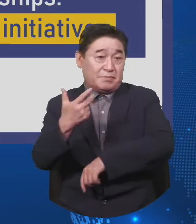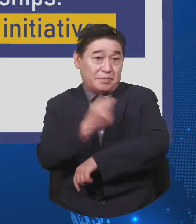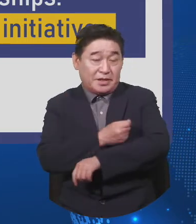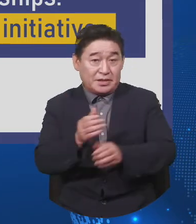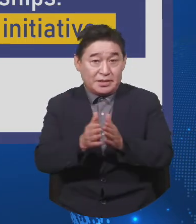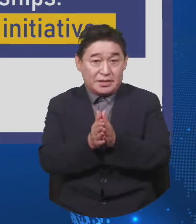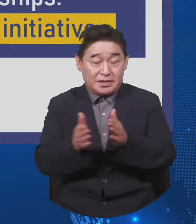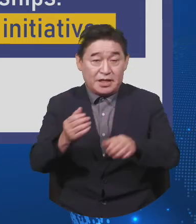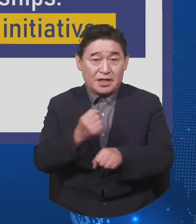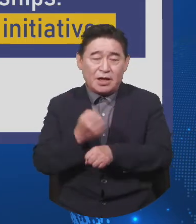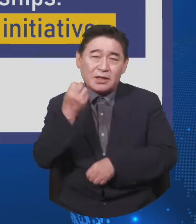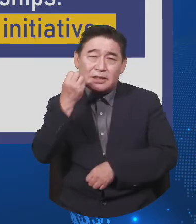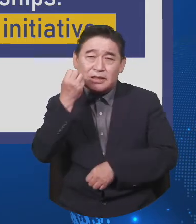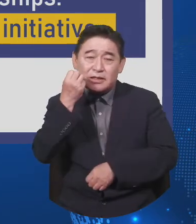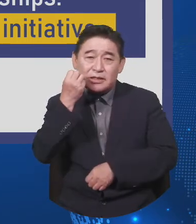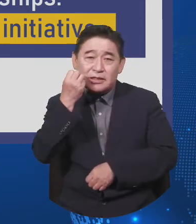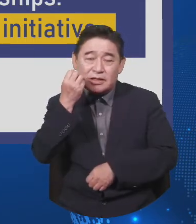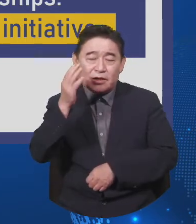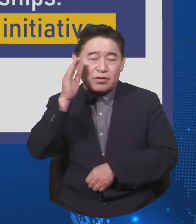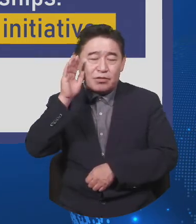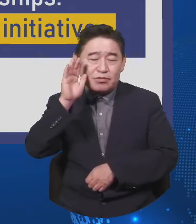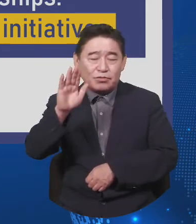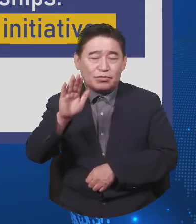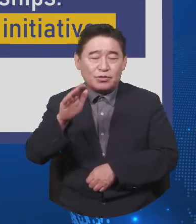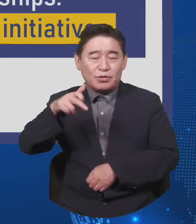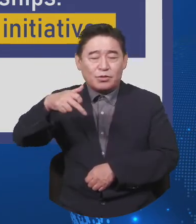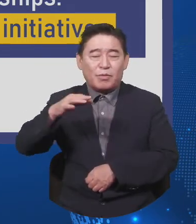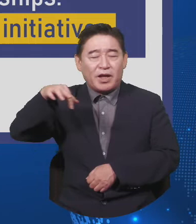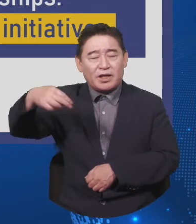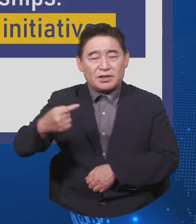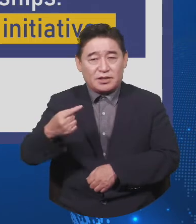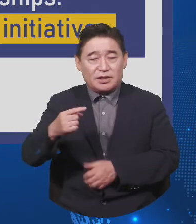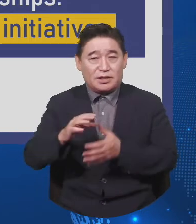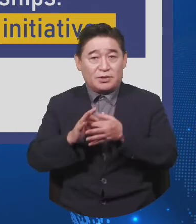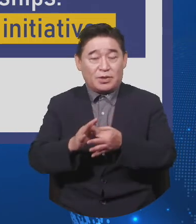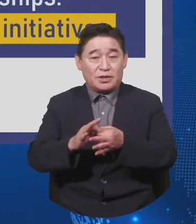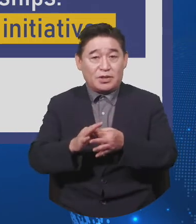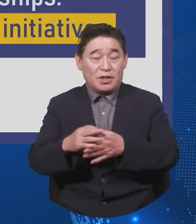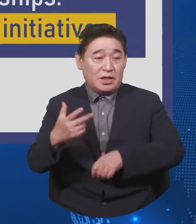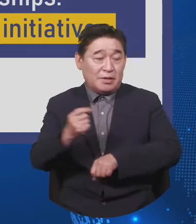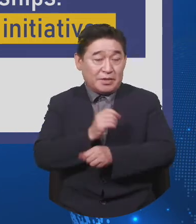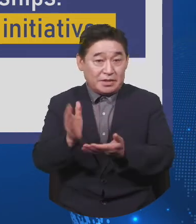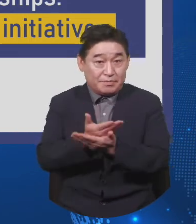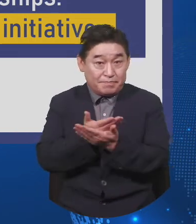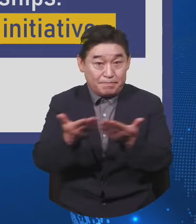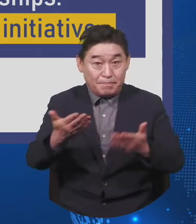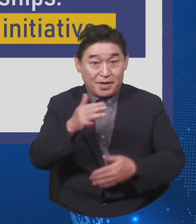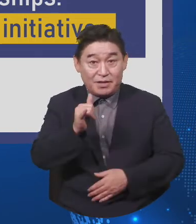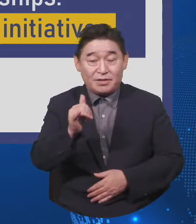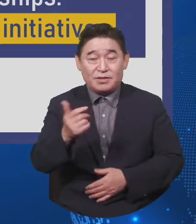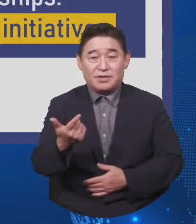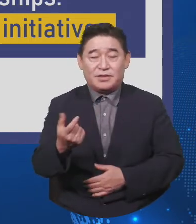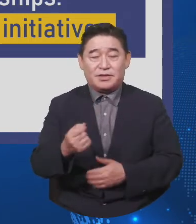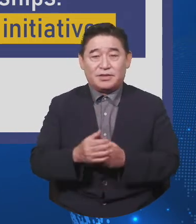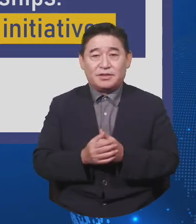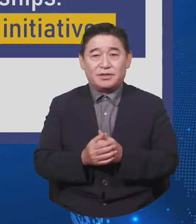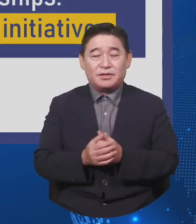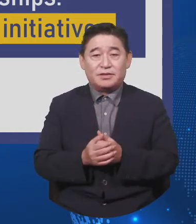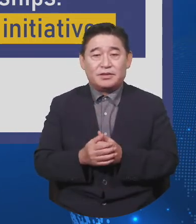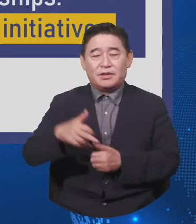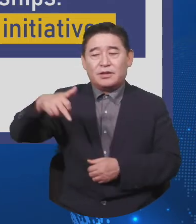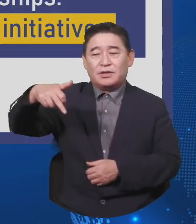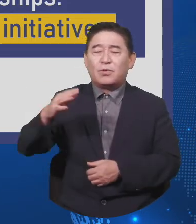with vaccine doses within 42 days, many of which would not otherwise have gained access to